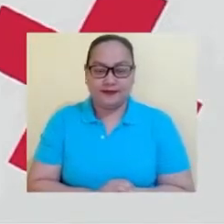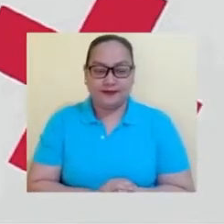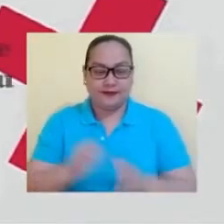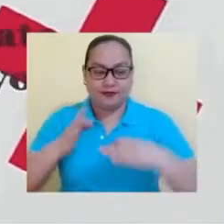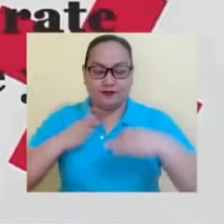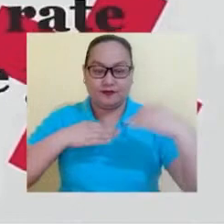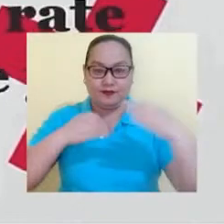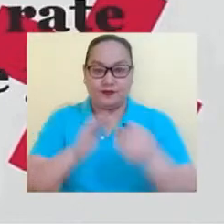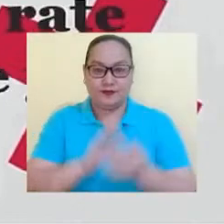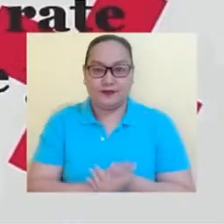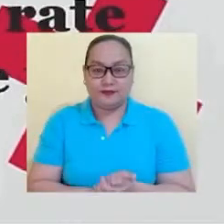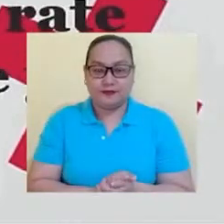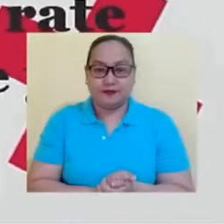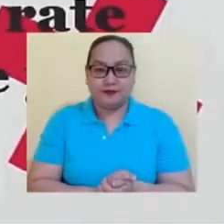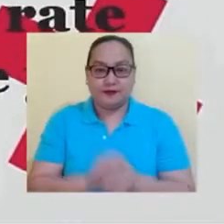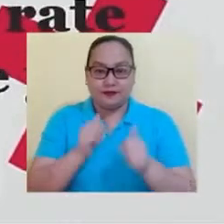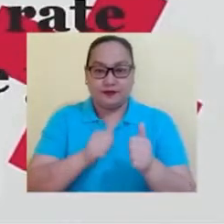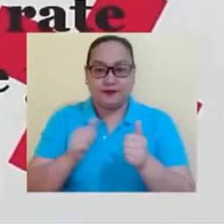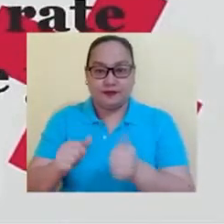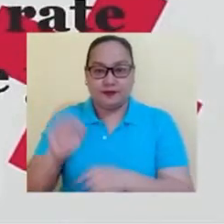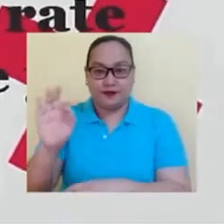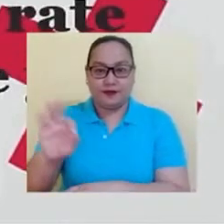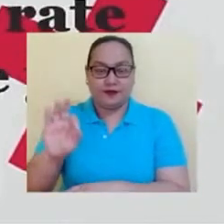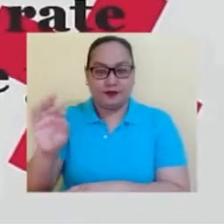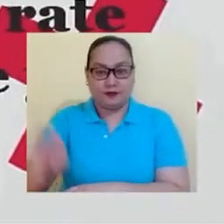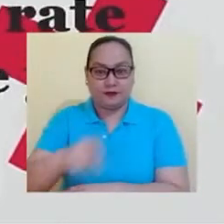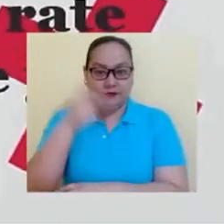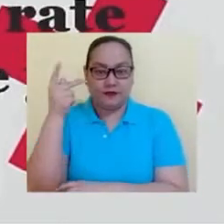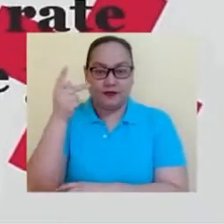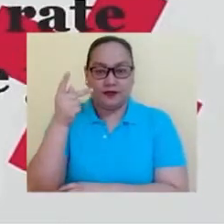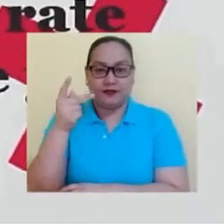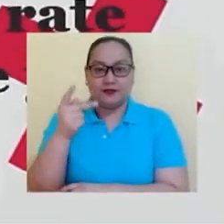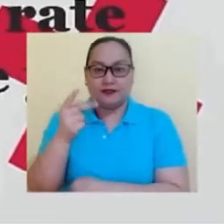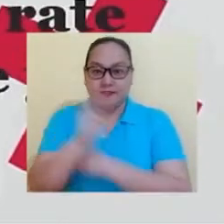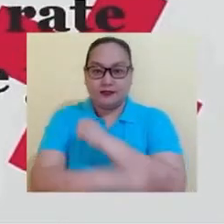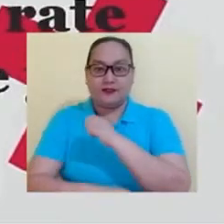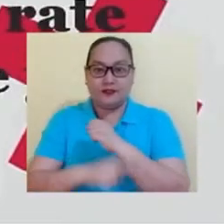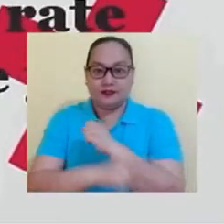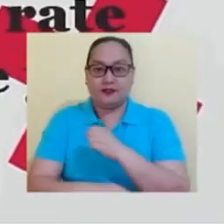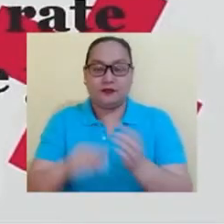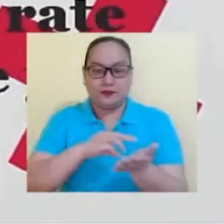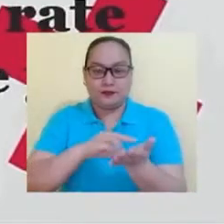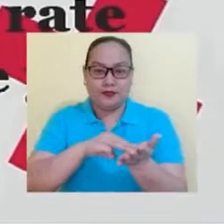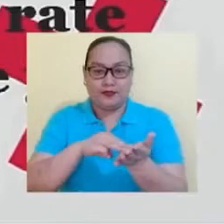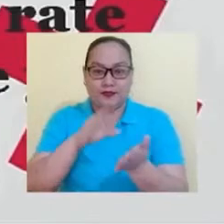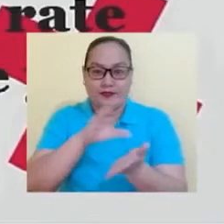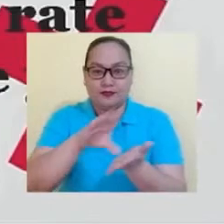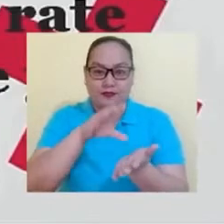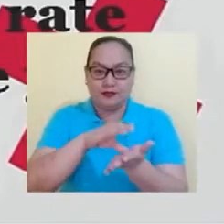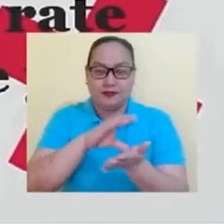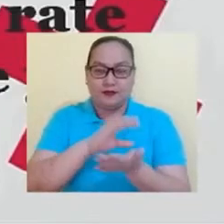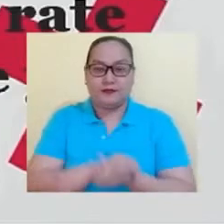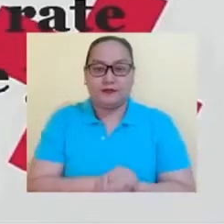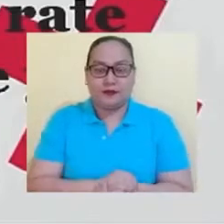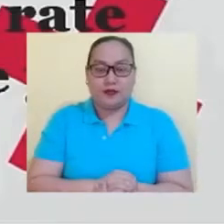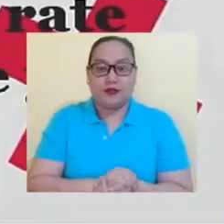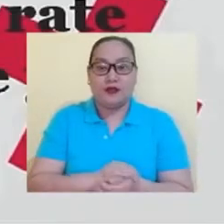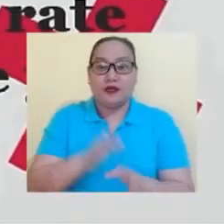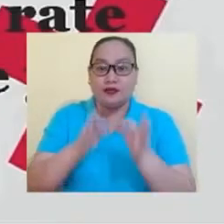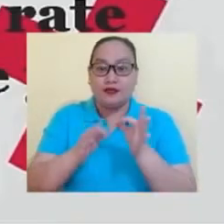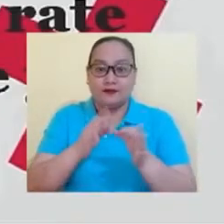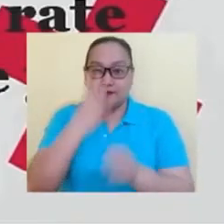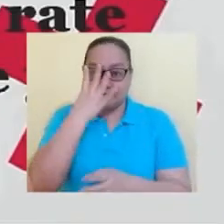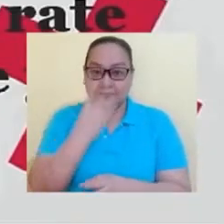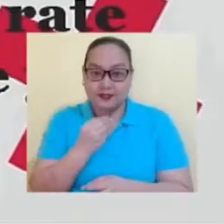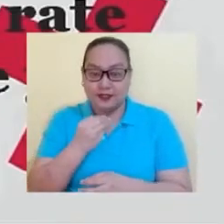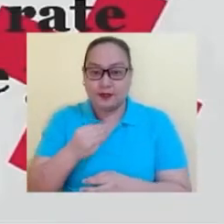Fun facts. According to Paris Regional Medical Center, your heart rate drops when you sleep.